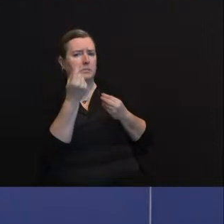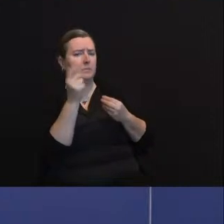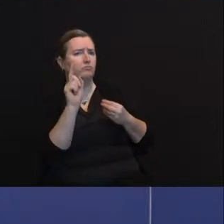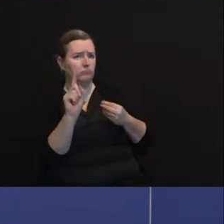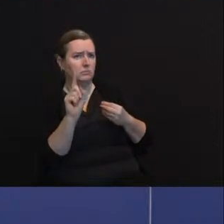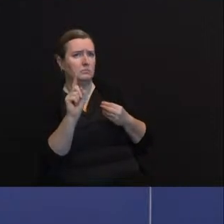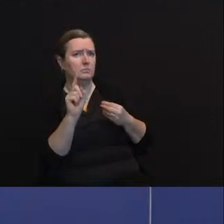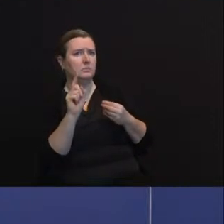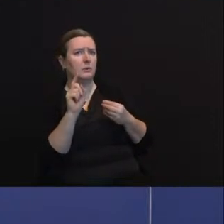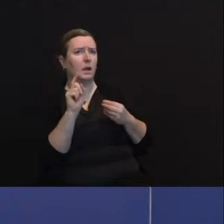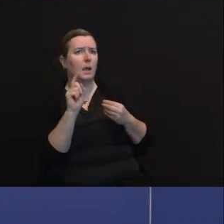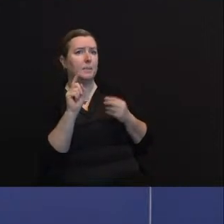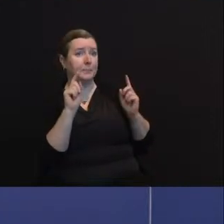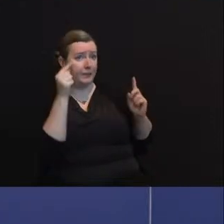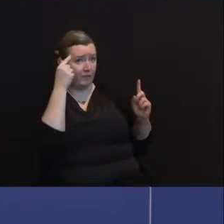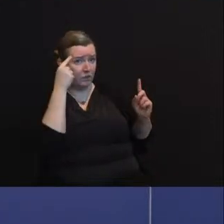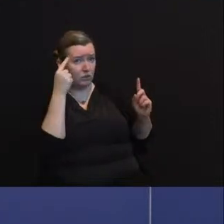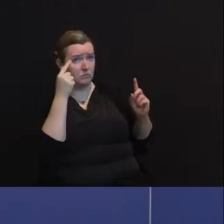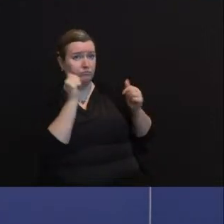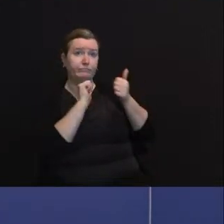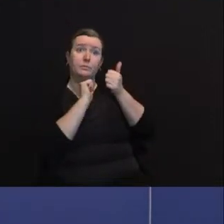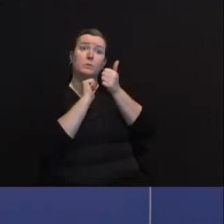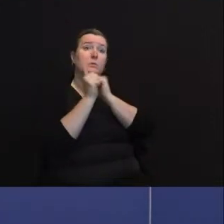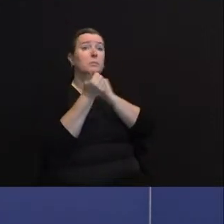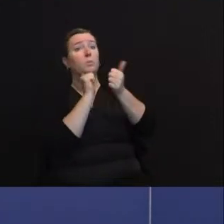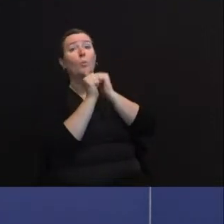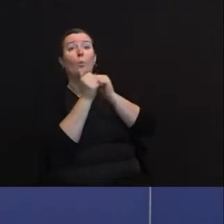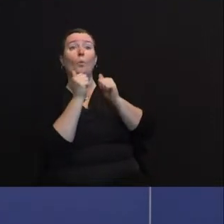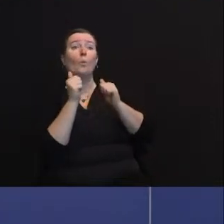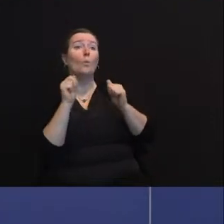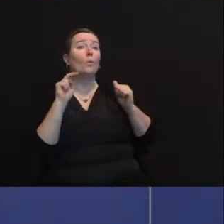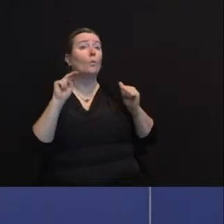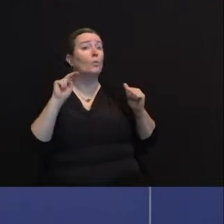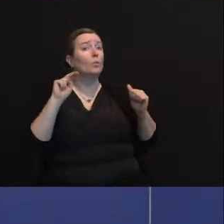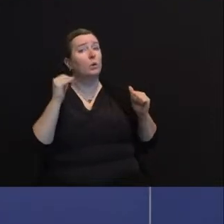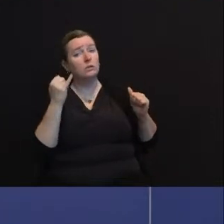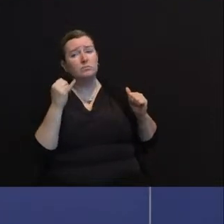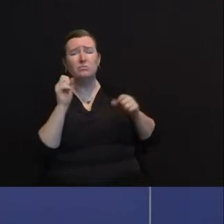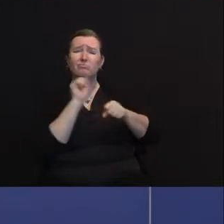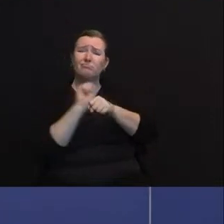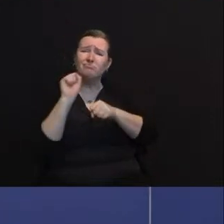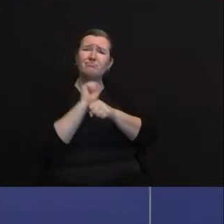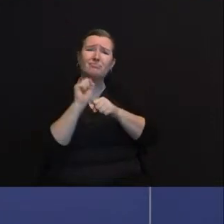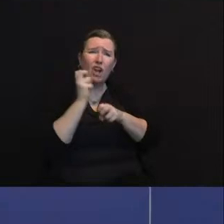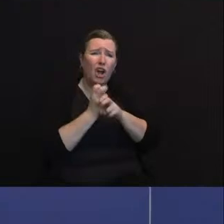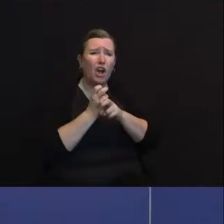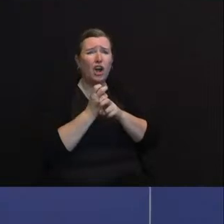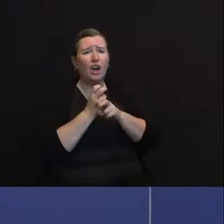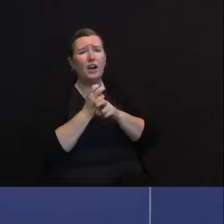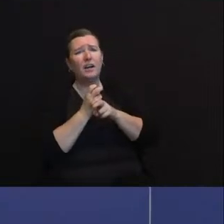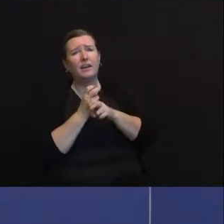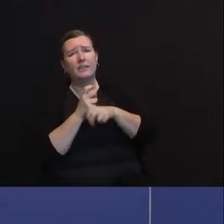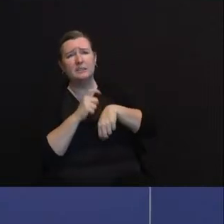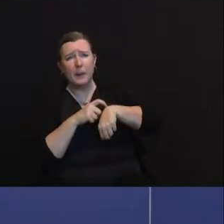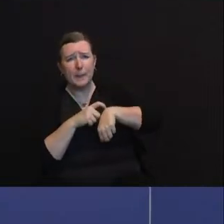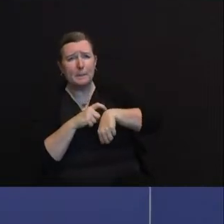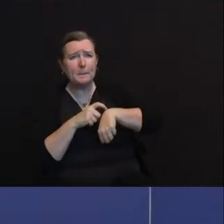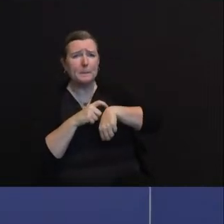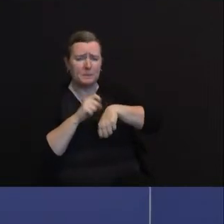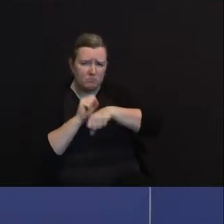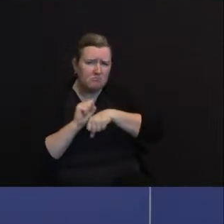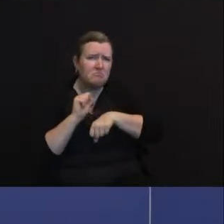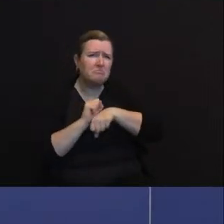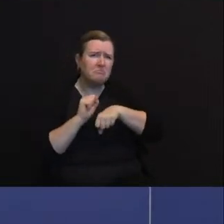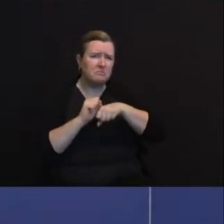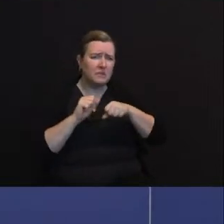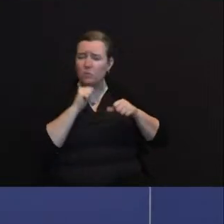governor's sports analogies, the New Jerseyans have worked too long and too hard to snatch defeat from the jaws of victory. I mean, it's kind of like we're in